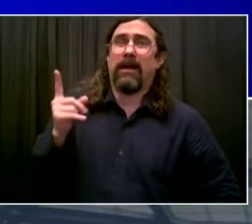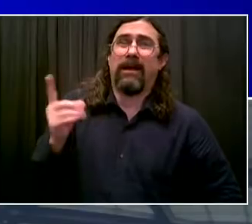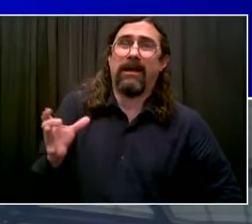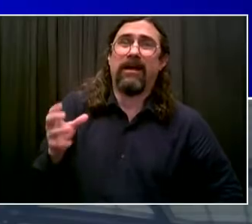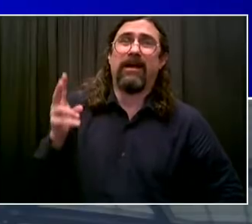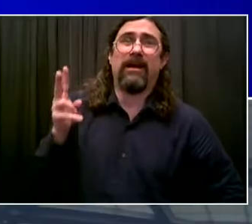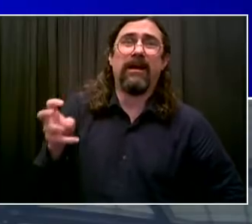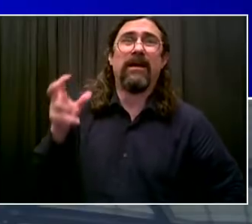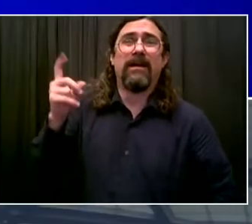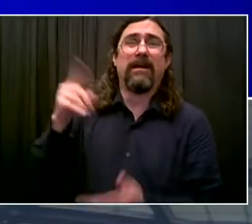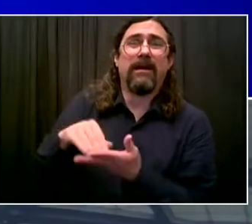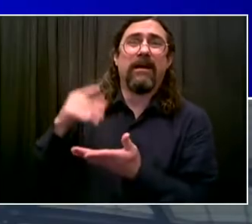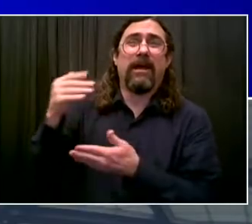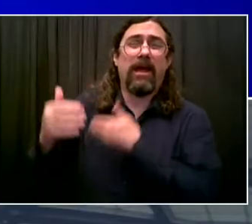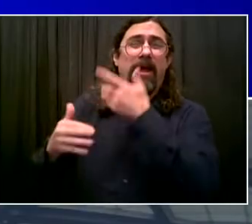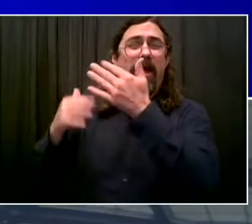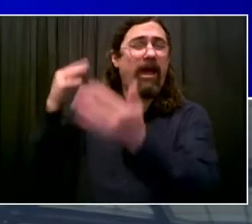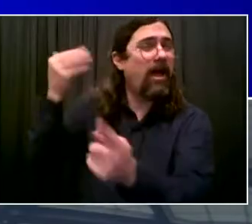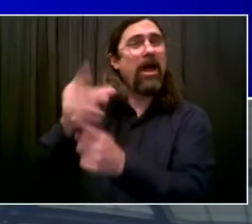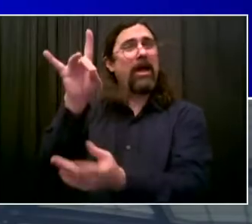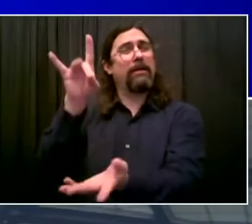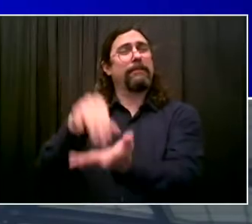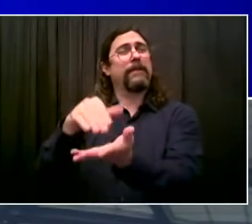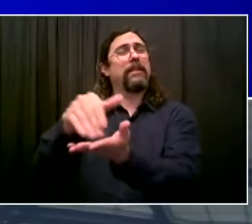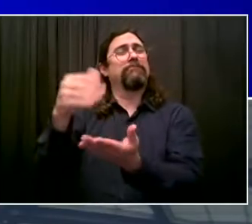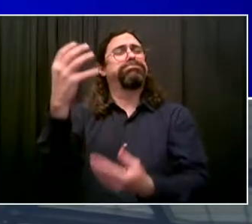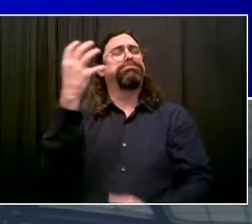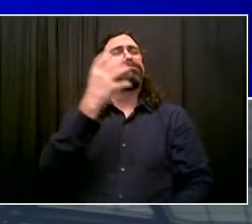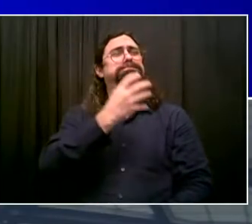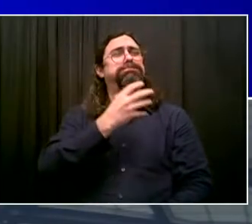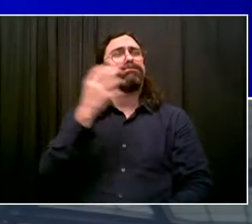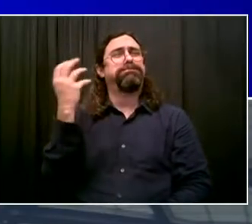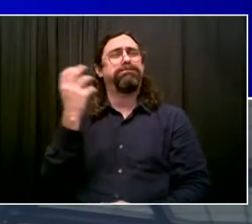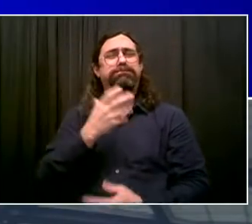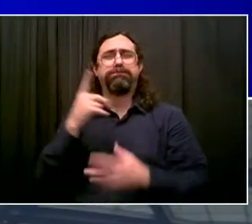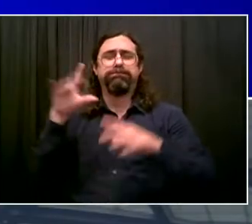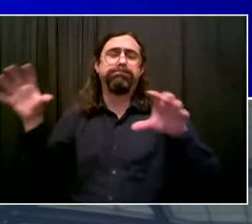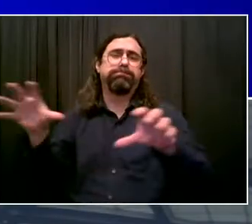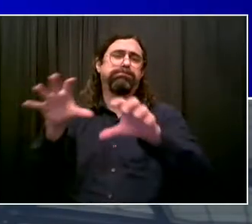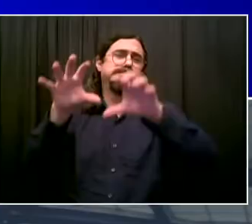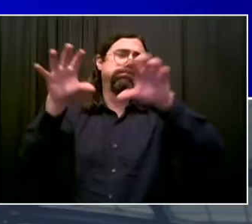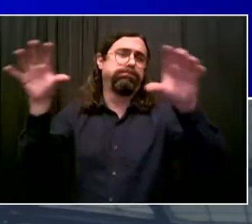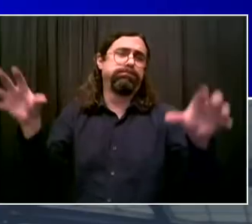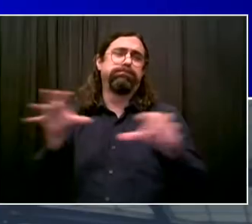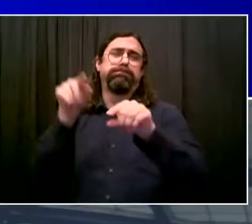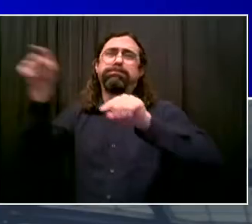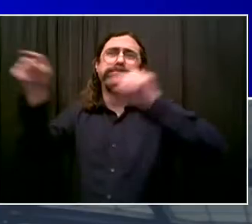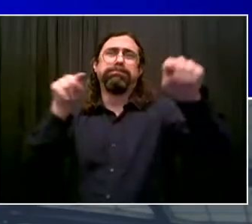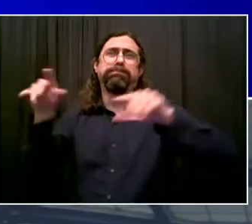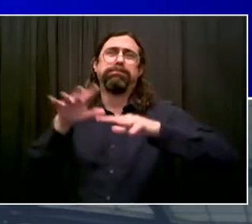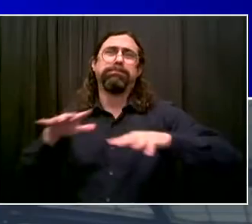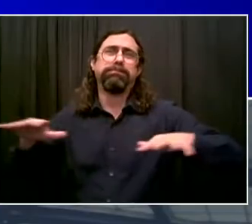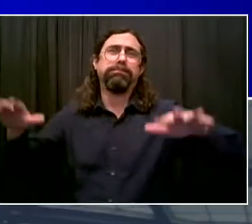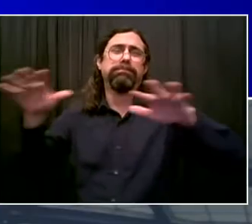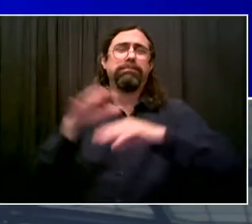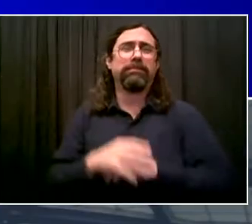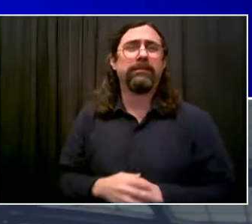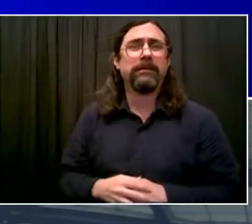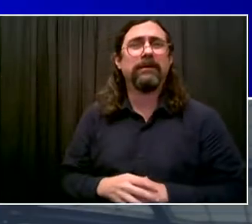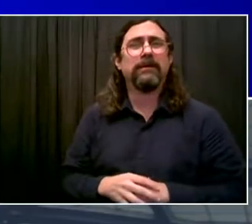That happened 8.3, almost 8.4 million times in just the last few